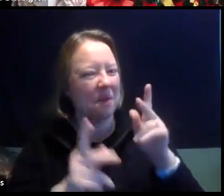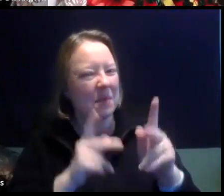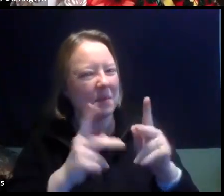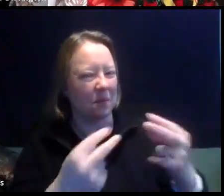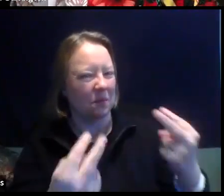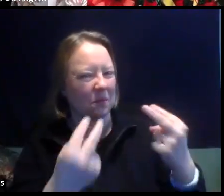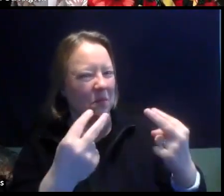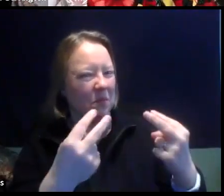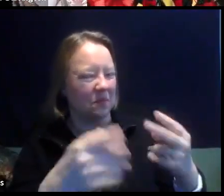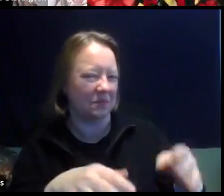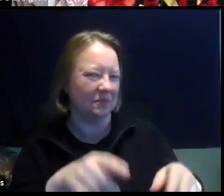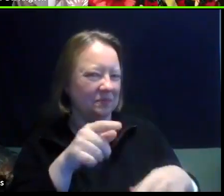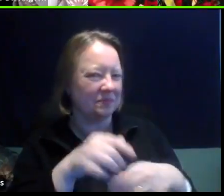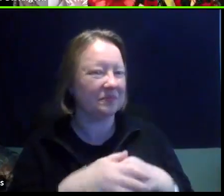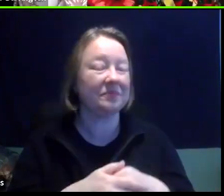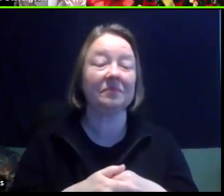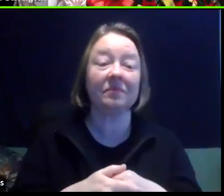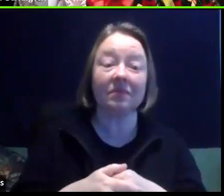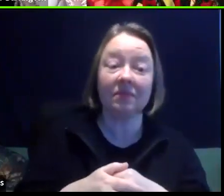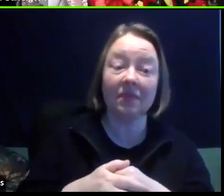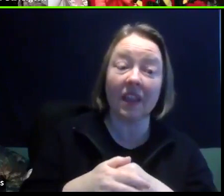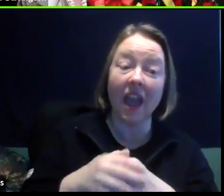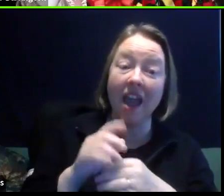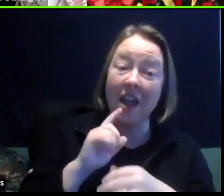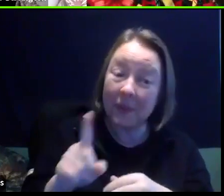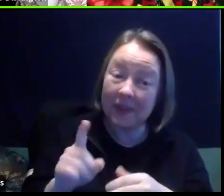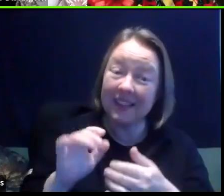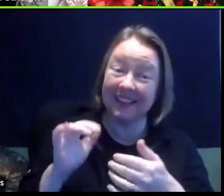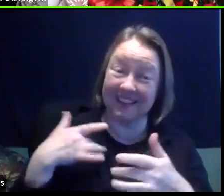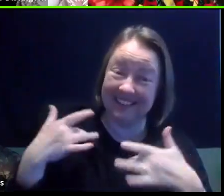watch you. How exciting!